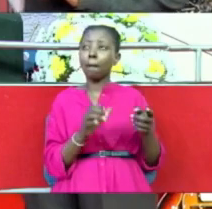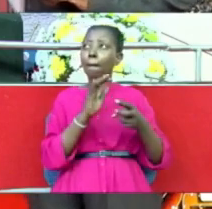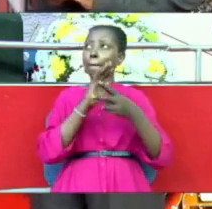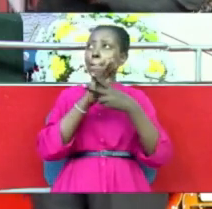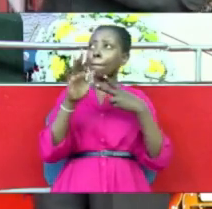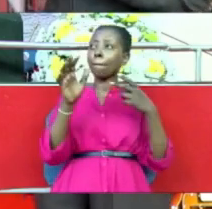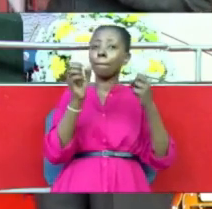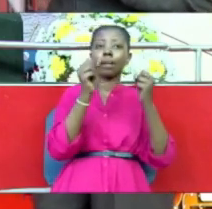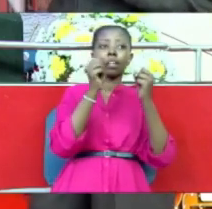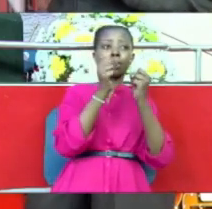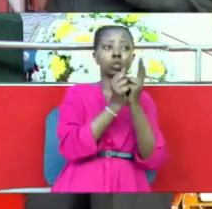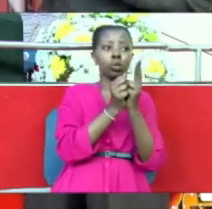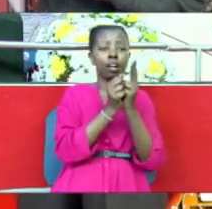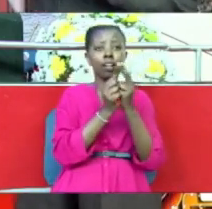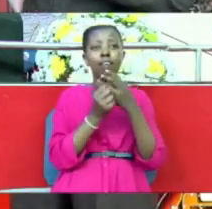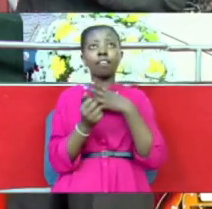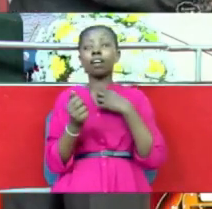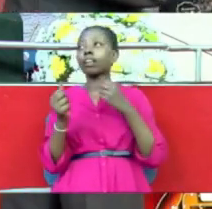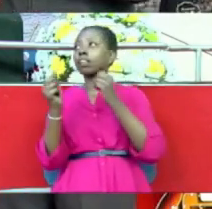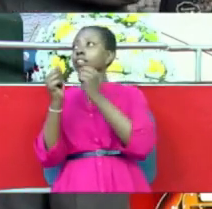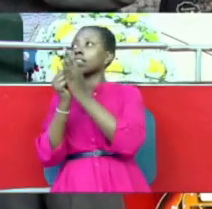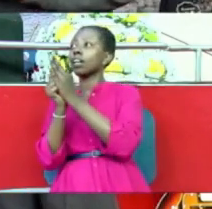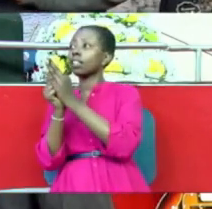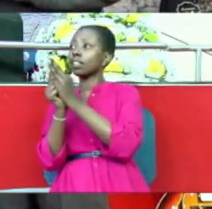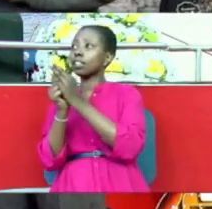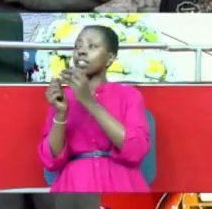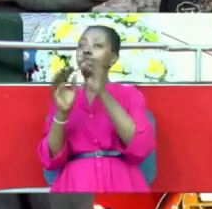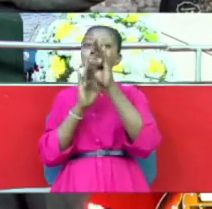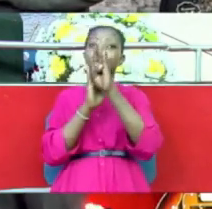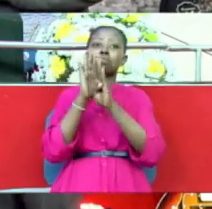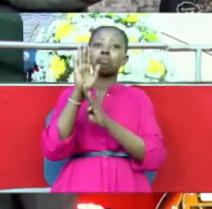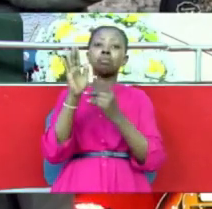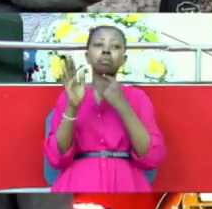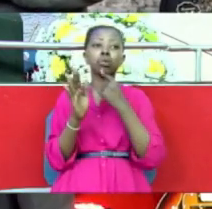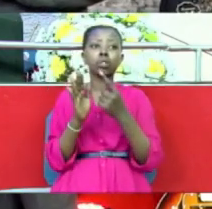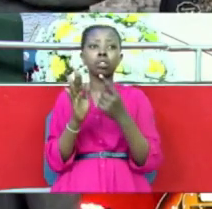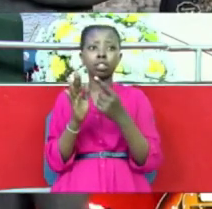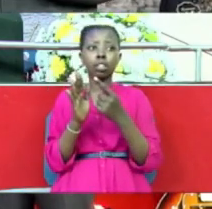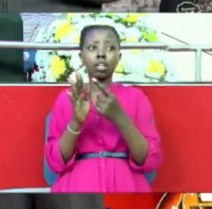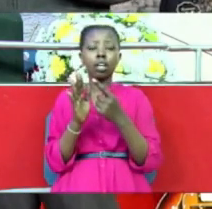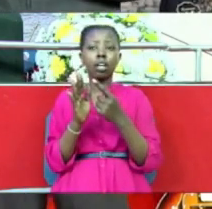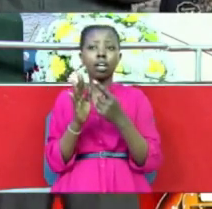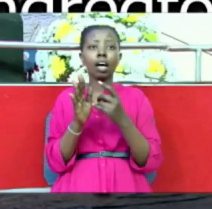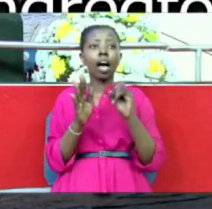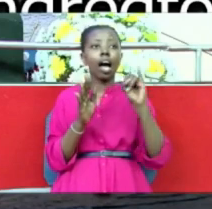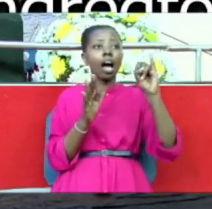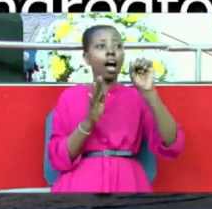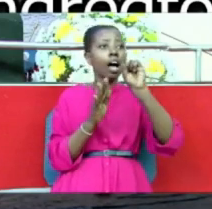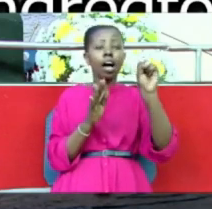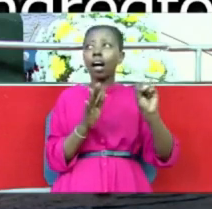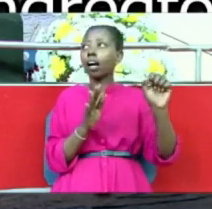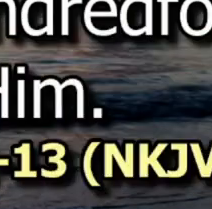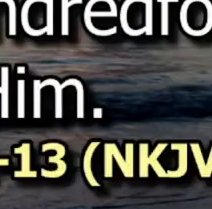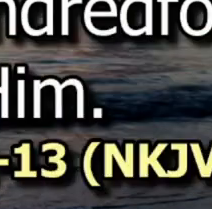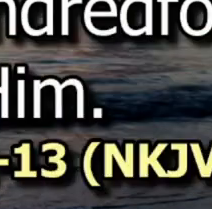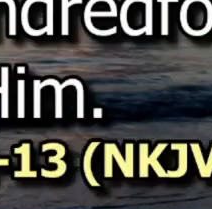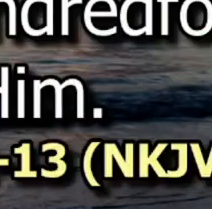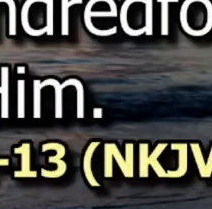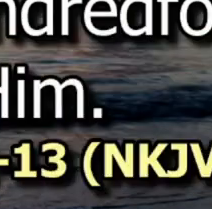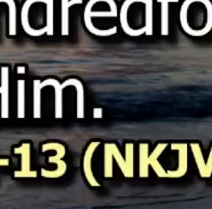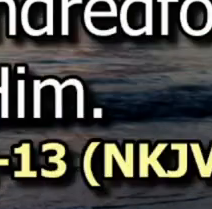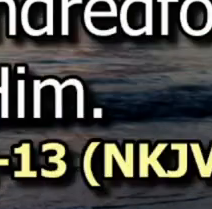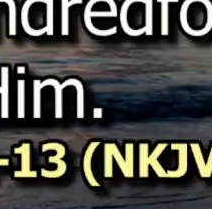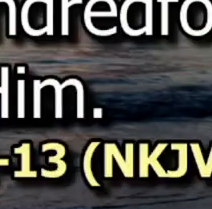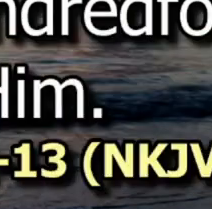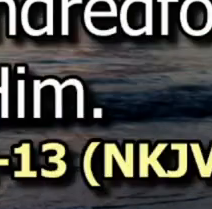and 13 of 26. Mstari 12. The Bible says he planted in that land. Ambapo Biblia yasema kapanda katika hiyo. He received in that